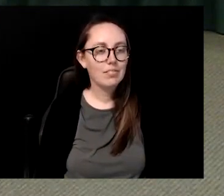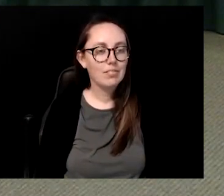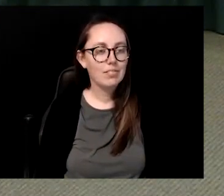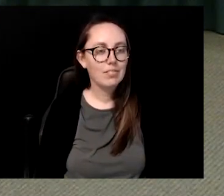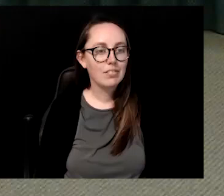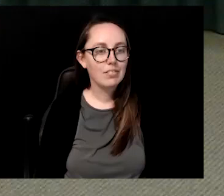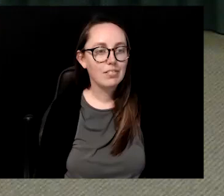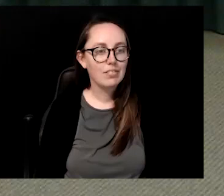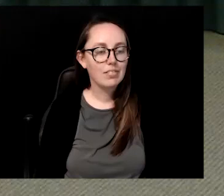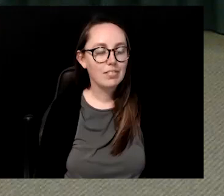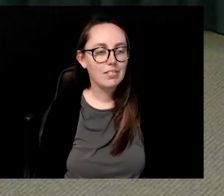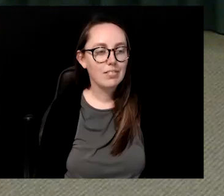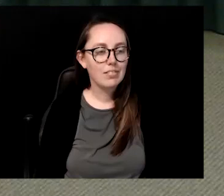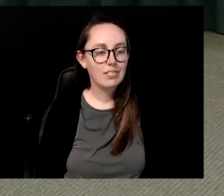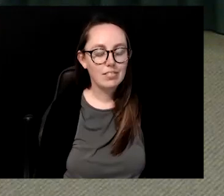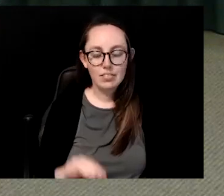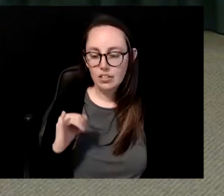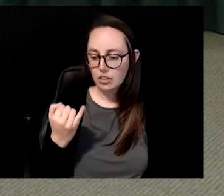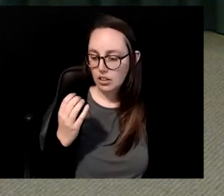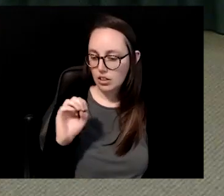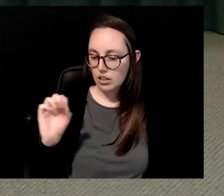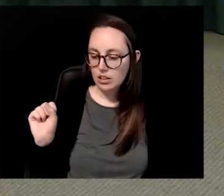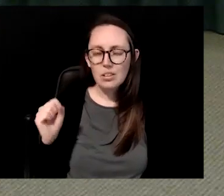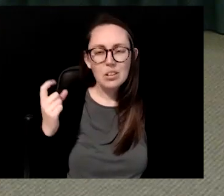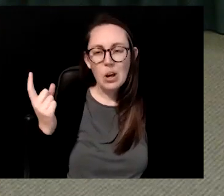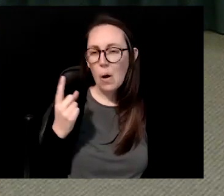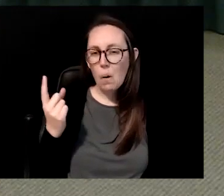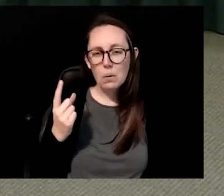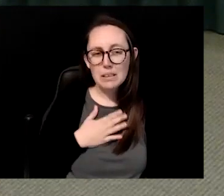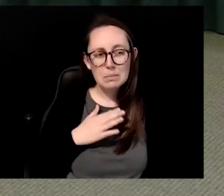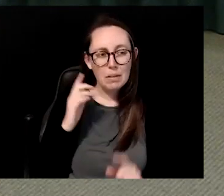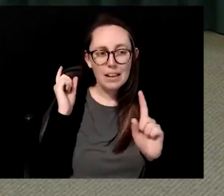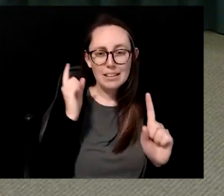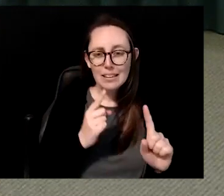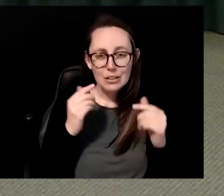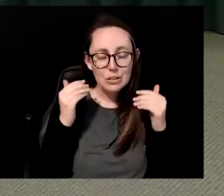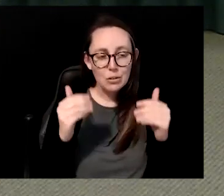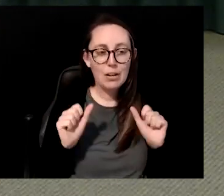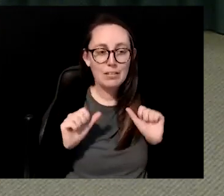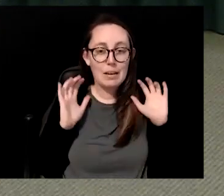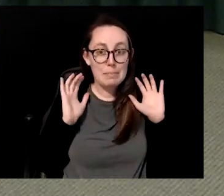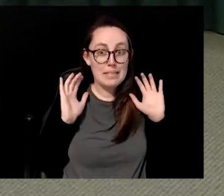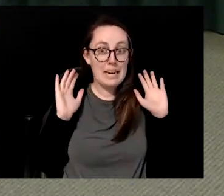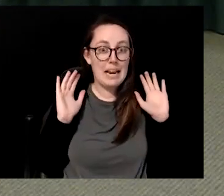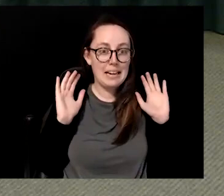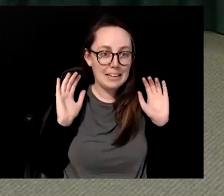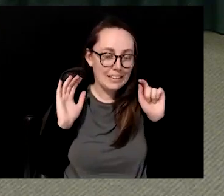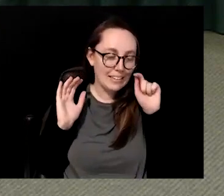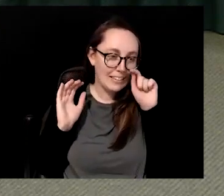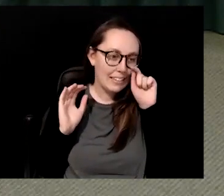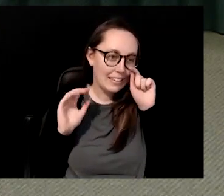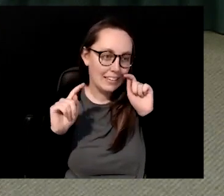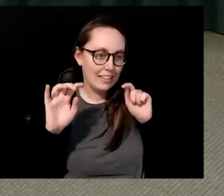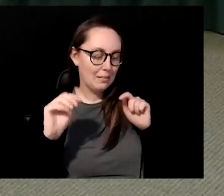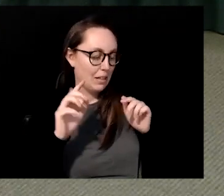it was always my intention to abstained on this boat and you're way ahead and uh